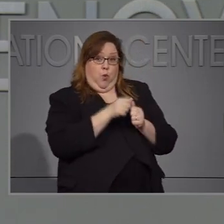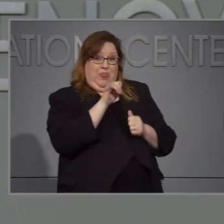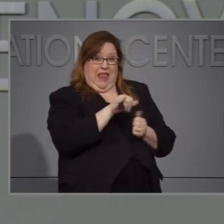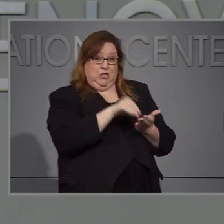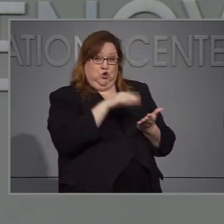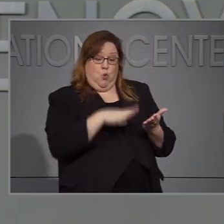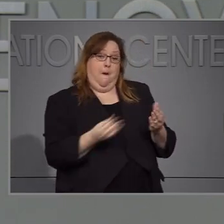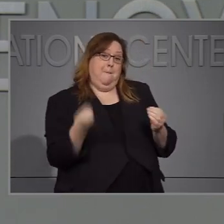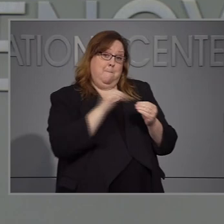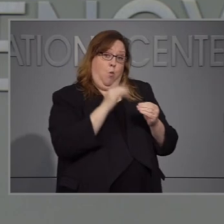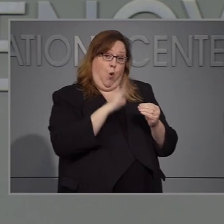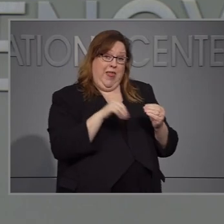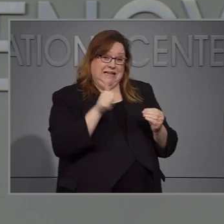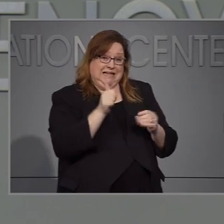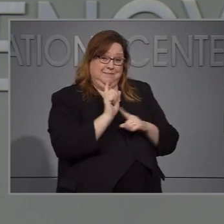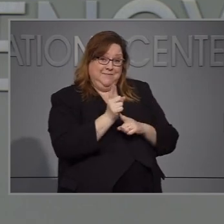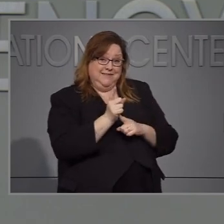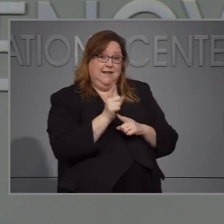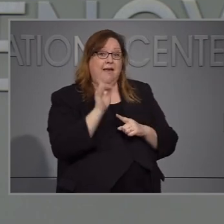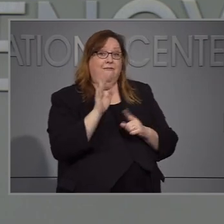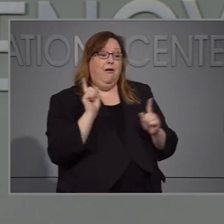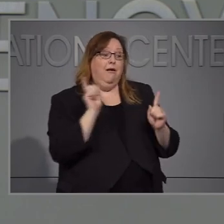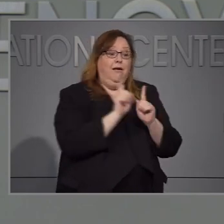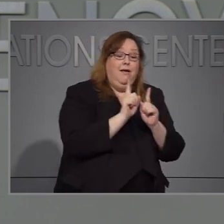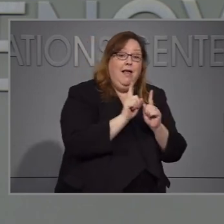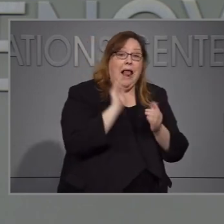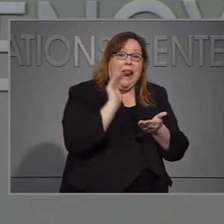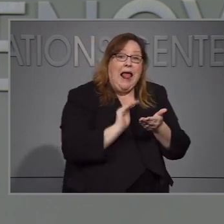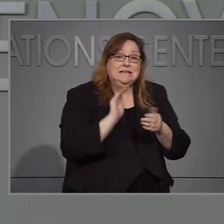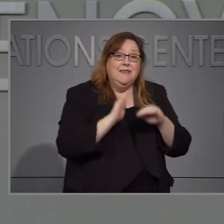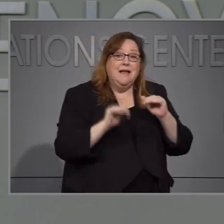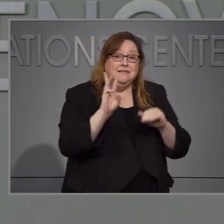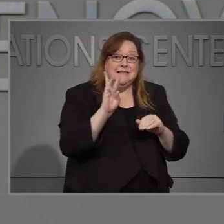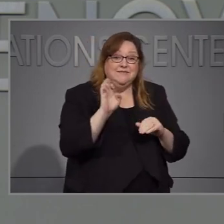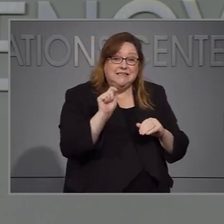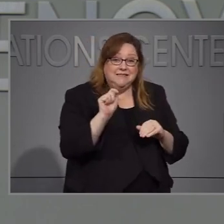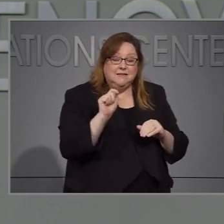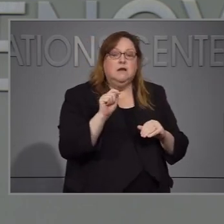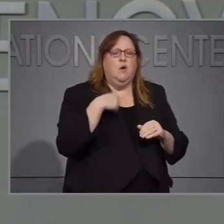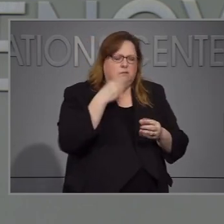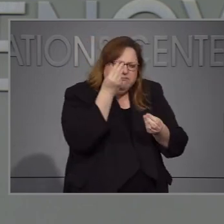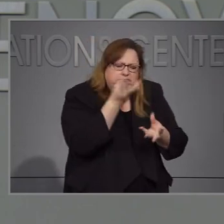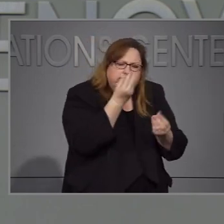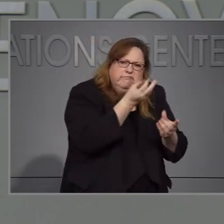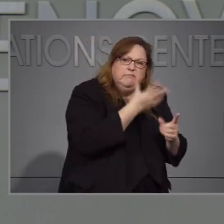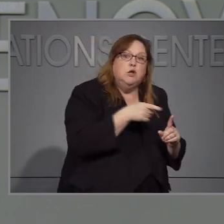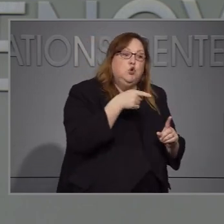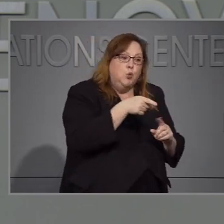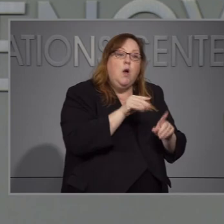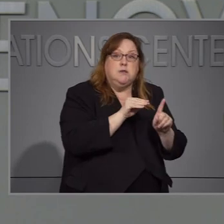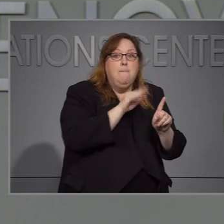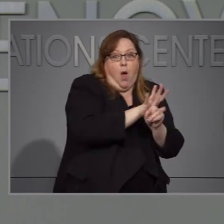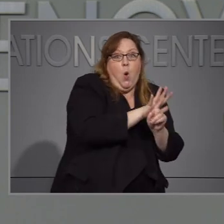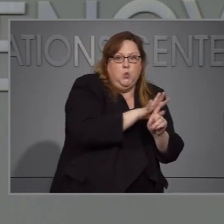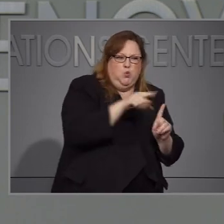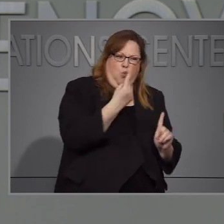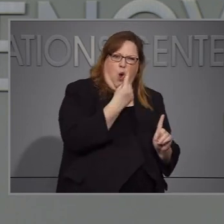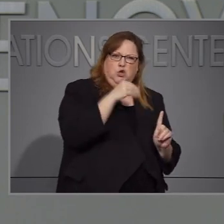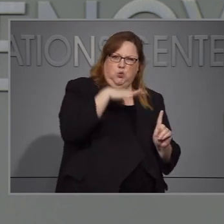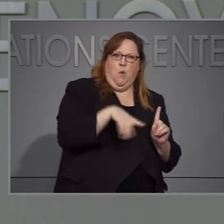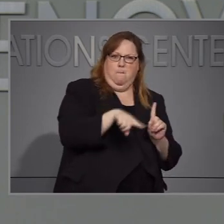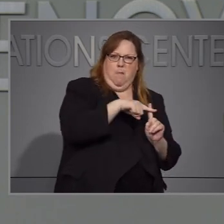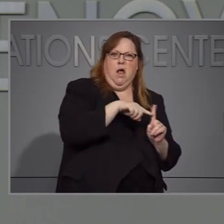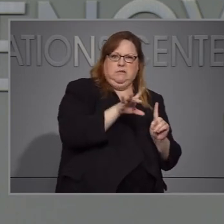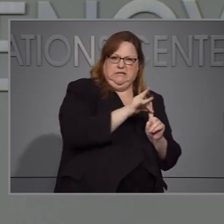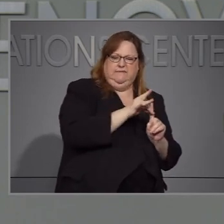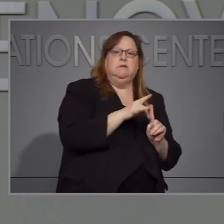than 6 feet apart from those folks, and then telling those others that they've been exposed, that they need to go get testing. And then